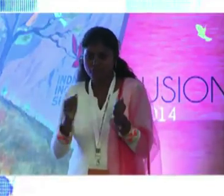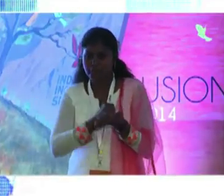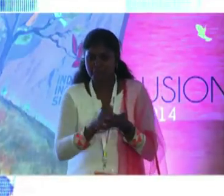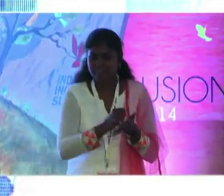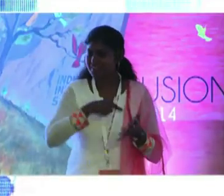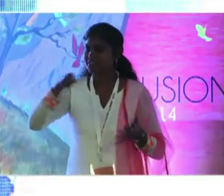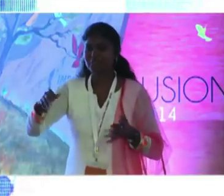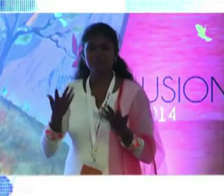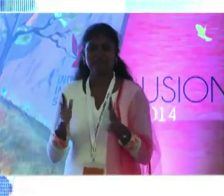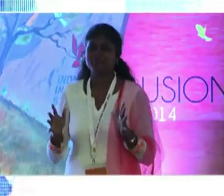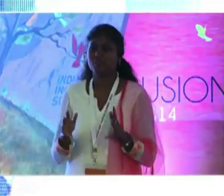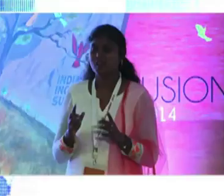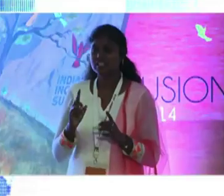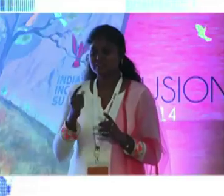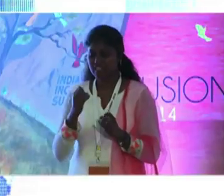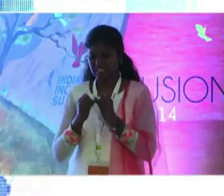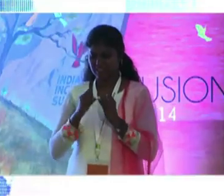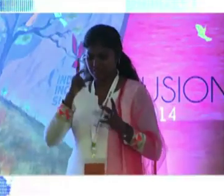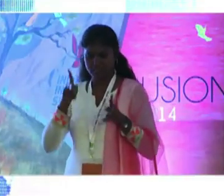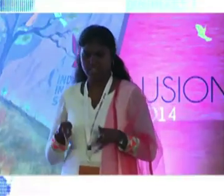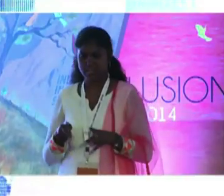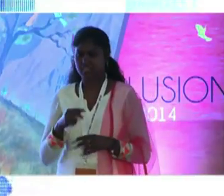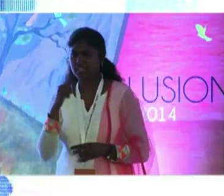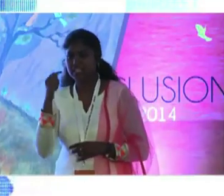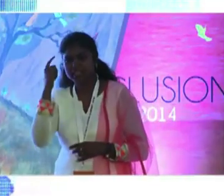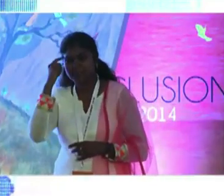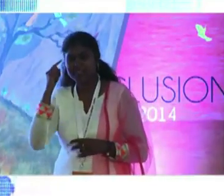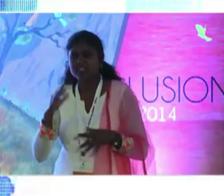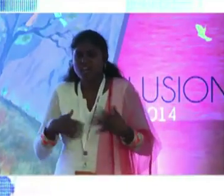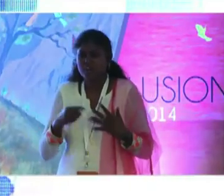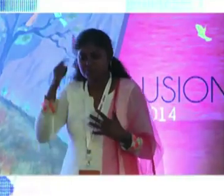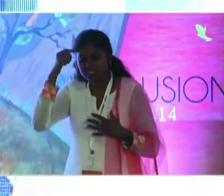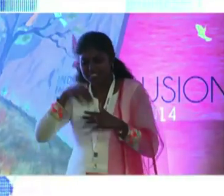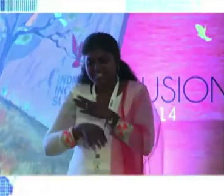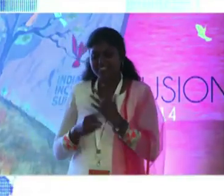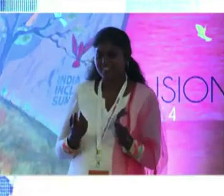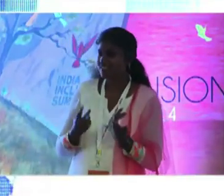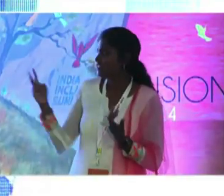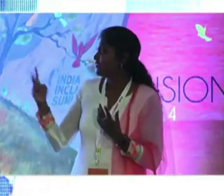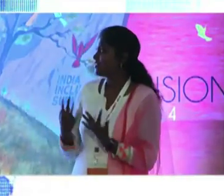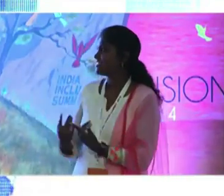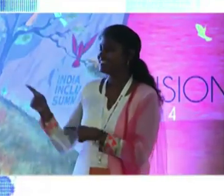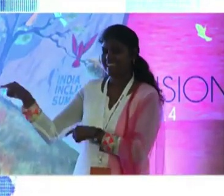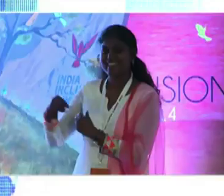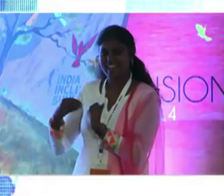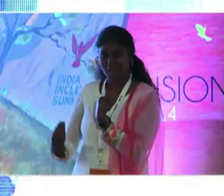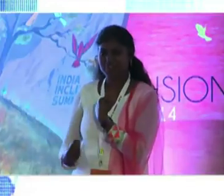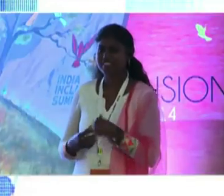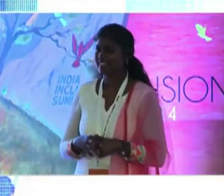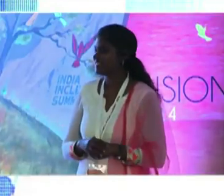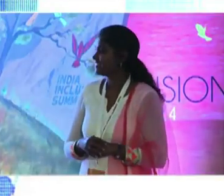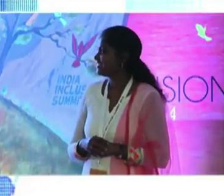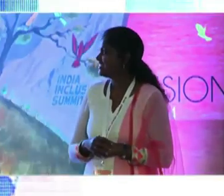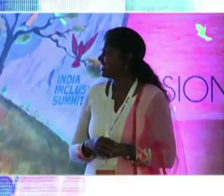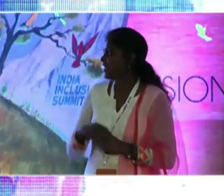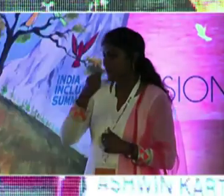the mindset of the interviewer could be, I never seen Ashwin depressed or sad for such a long. Even after so many failed attempts to secure a job,